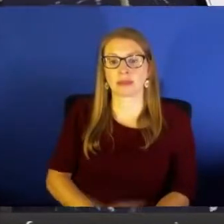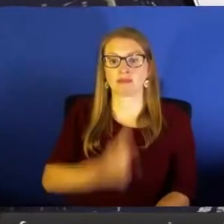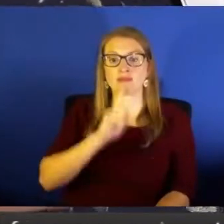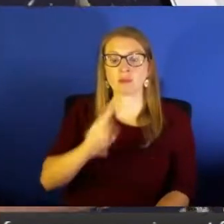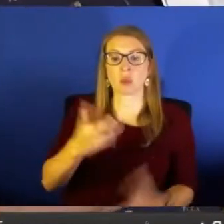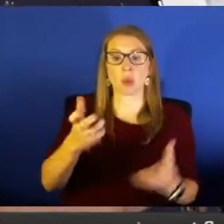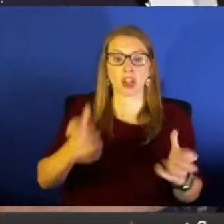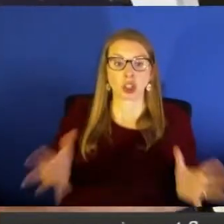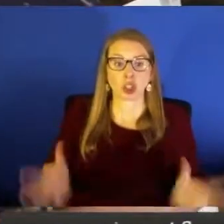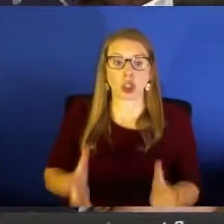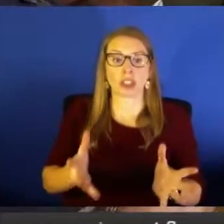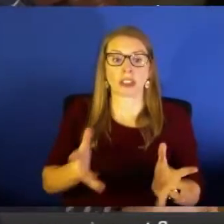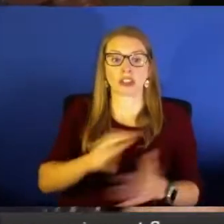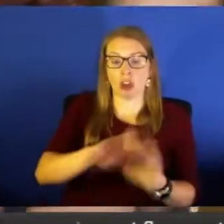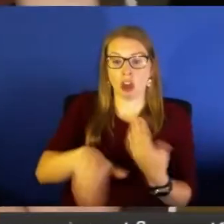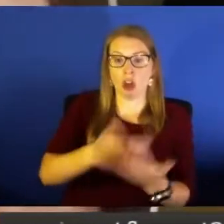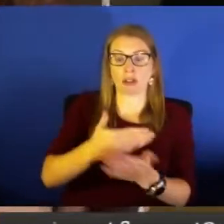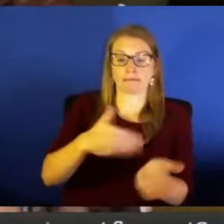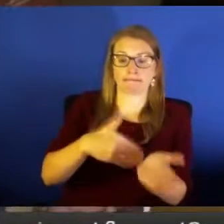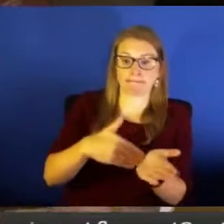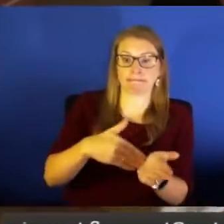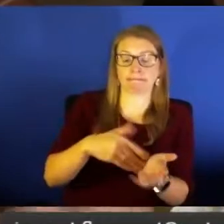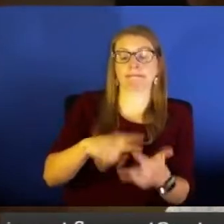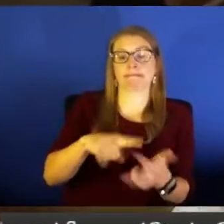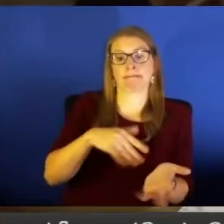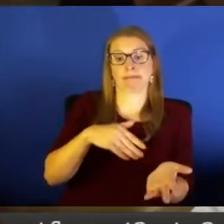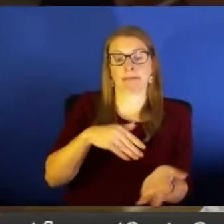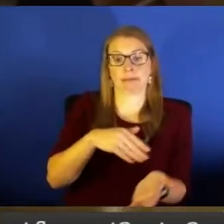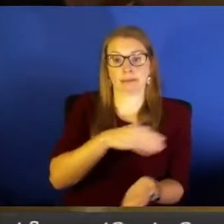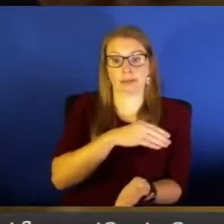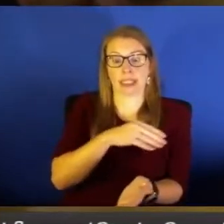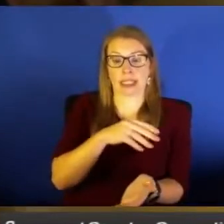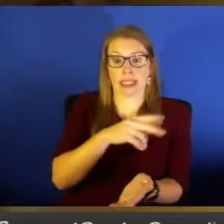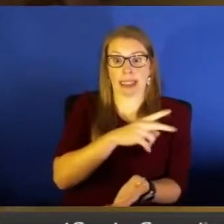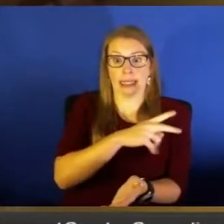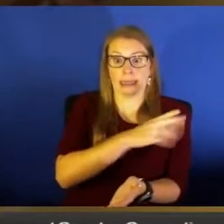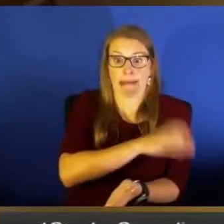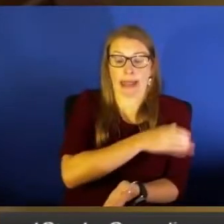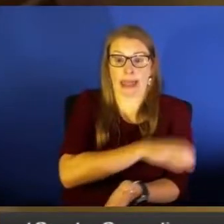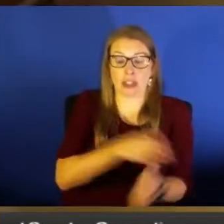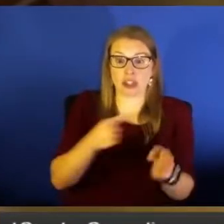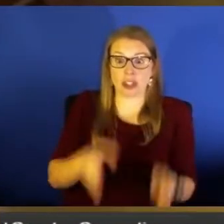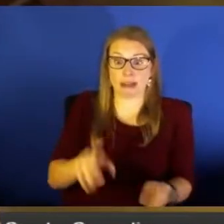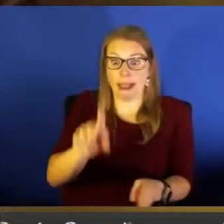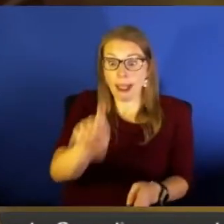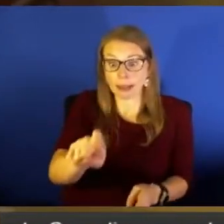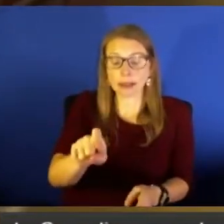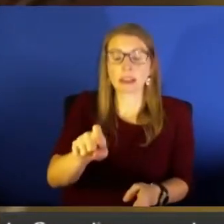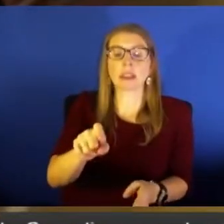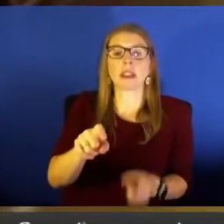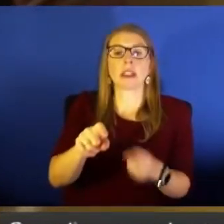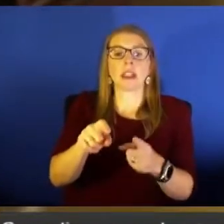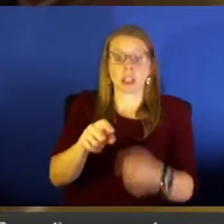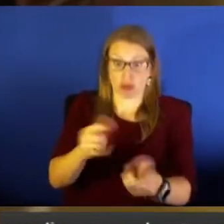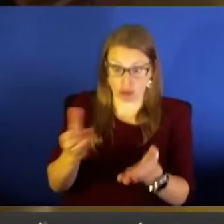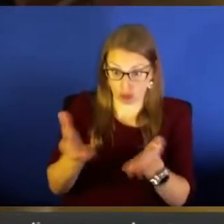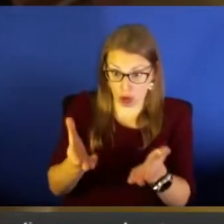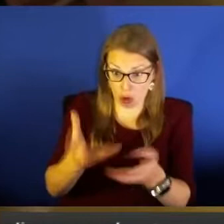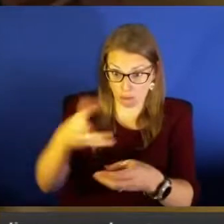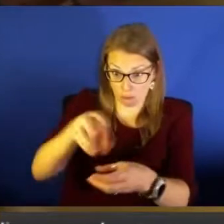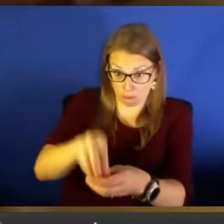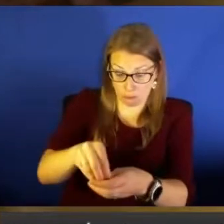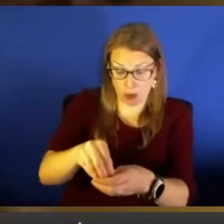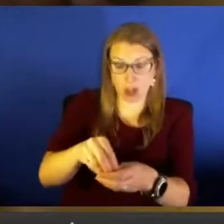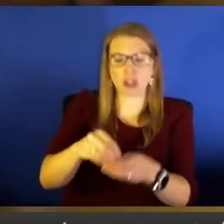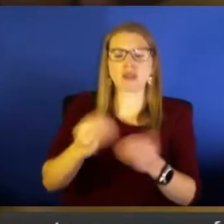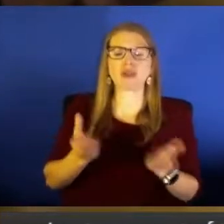encourage all physicians, clinicians out there to ask the question, have you served? What was that service like? How has